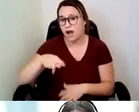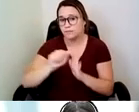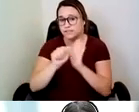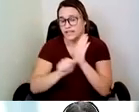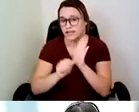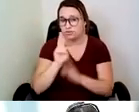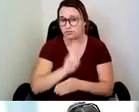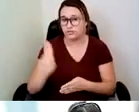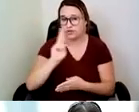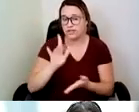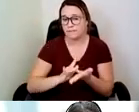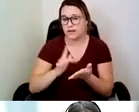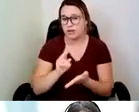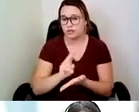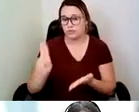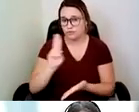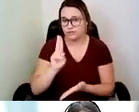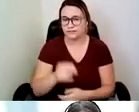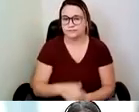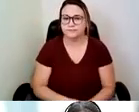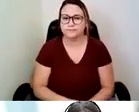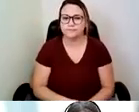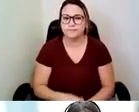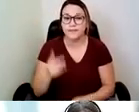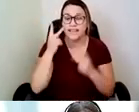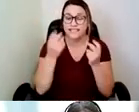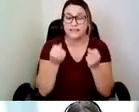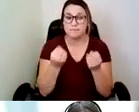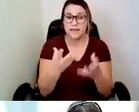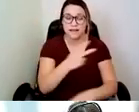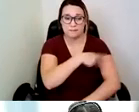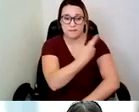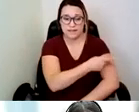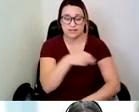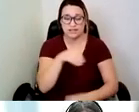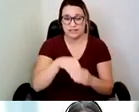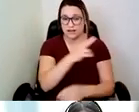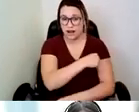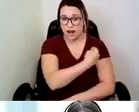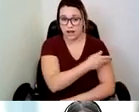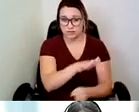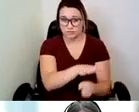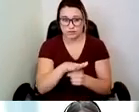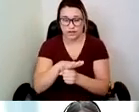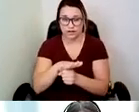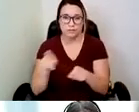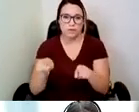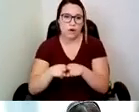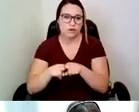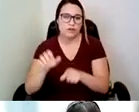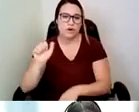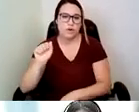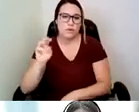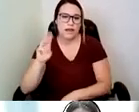Upstate Medical University. I see patients in the hospital setting, and also we have an ambulatory setting, an